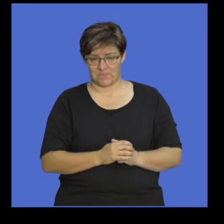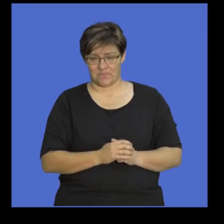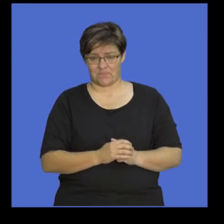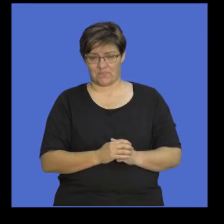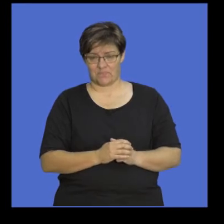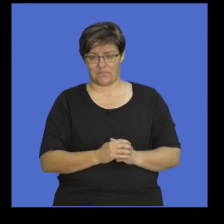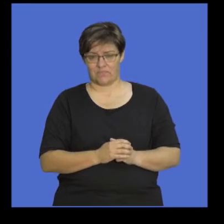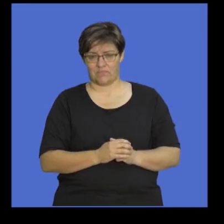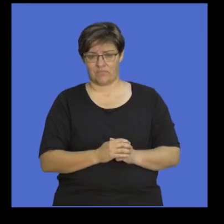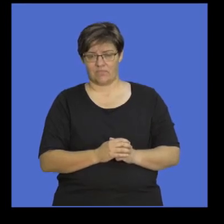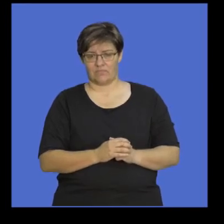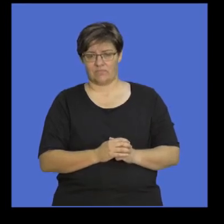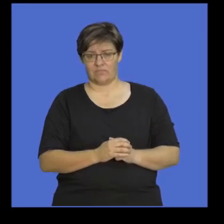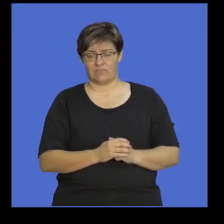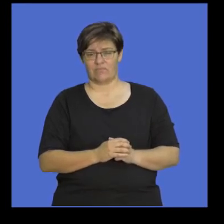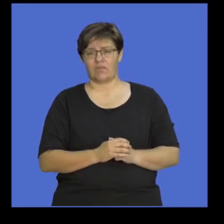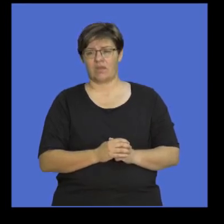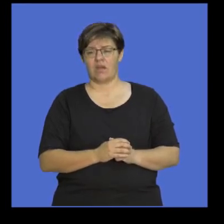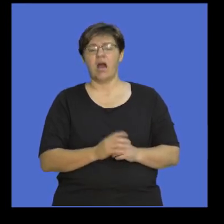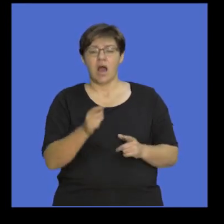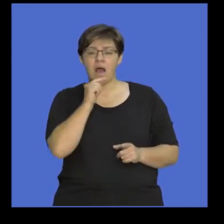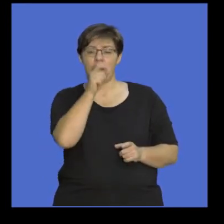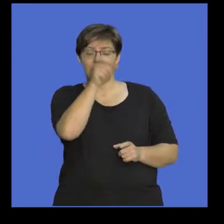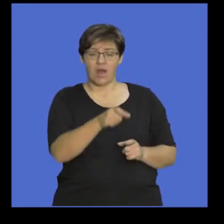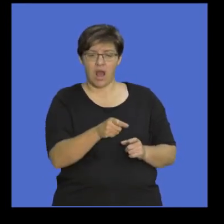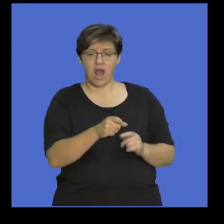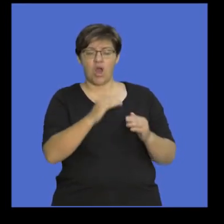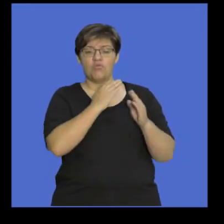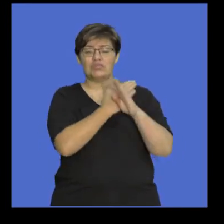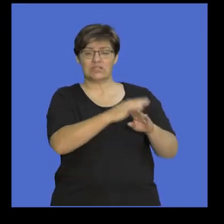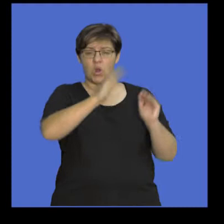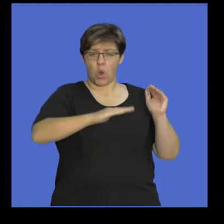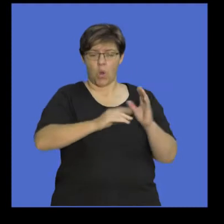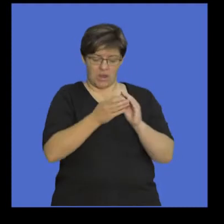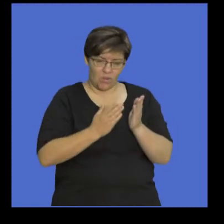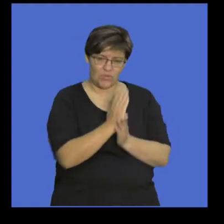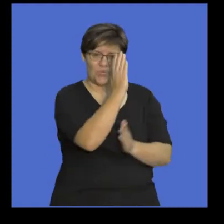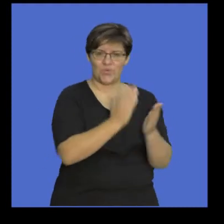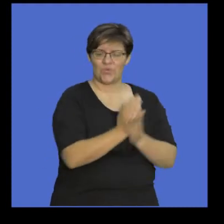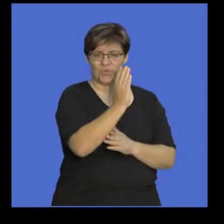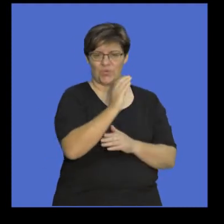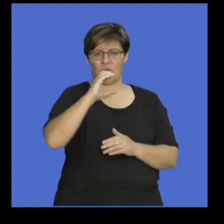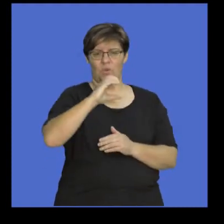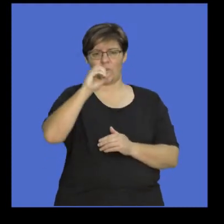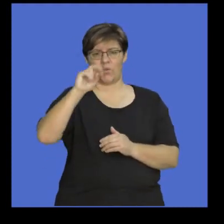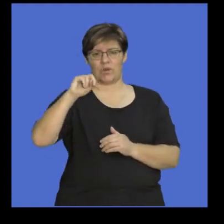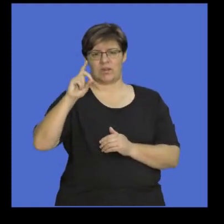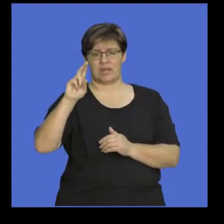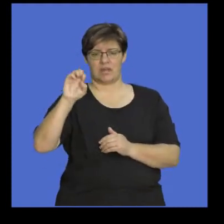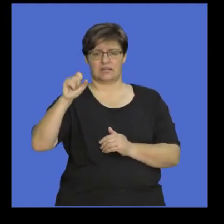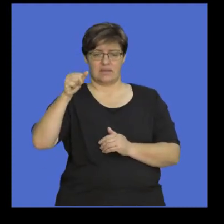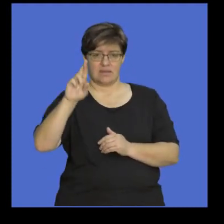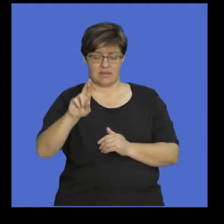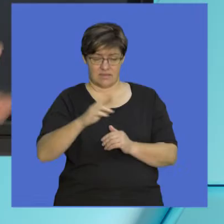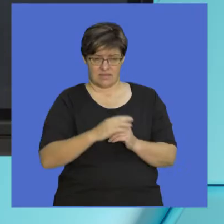right? Okay? Now, conductors are objects that have low resistance. Now, let's look at the physical properties of